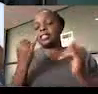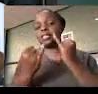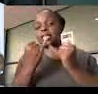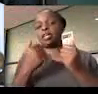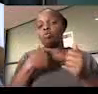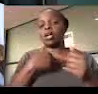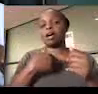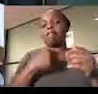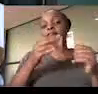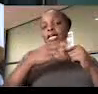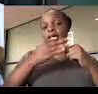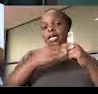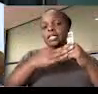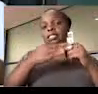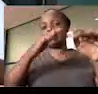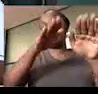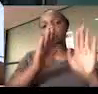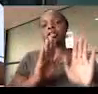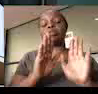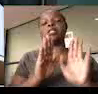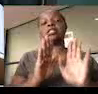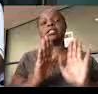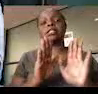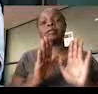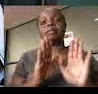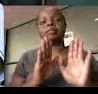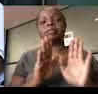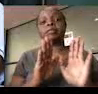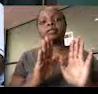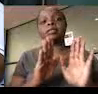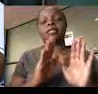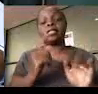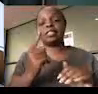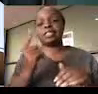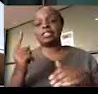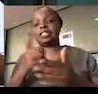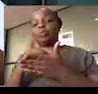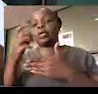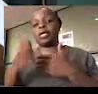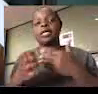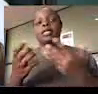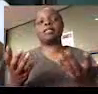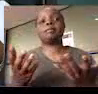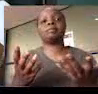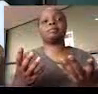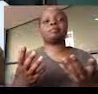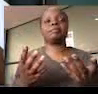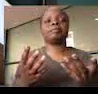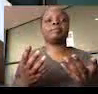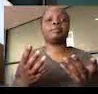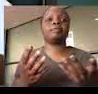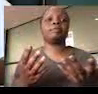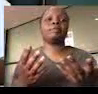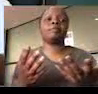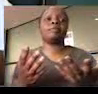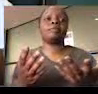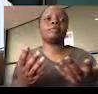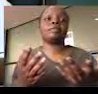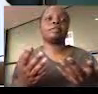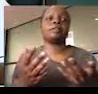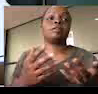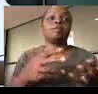out there and you have your cousins, maybe you have relatives, and you think that you're going to depend on them during the time of burial, but